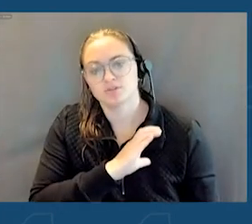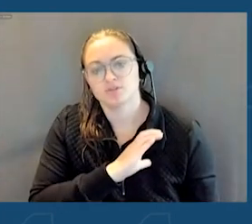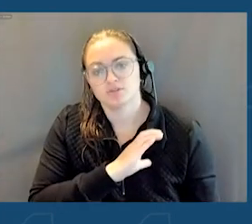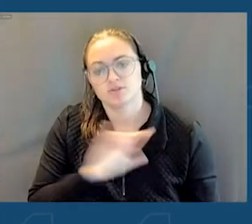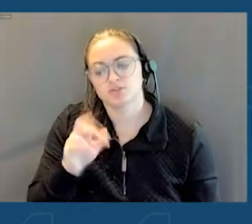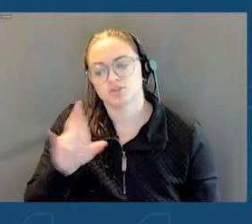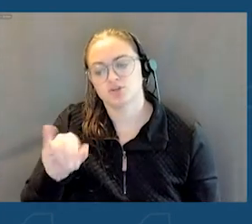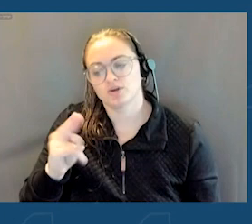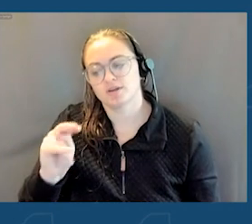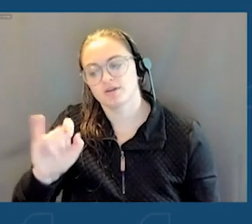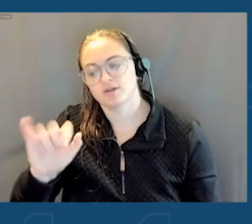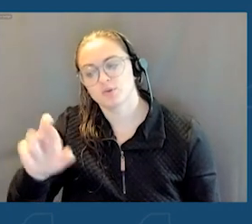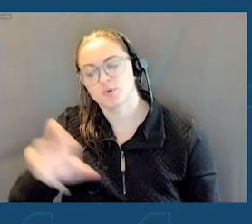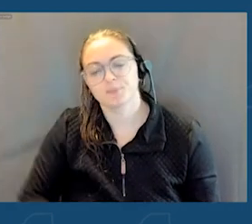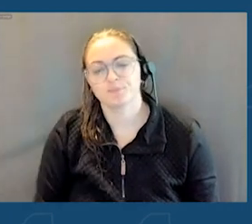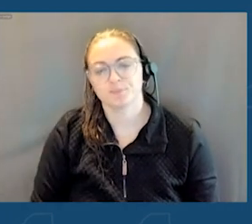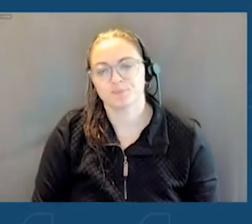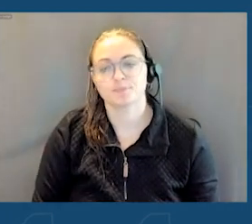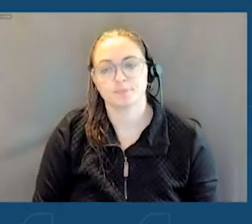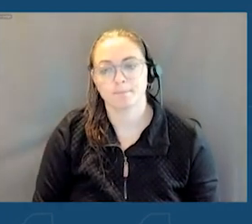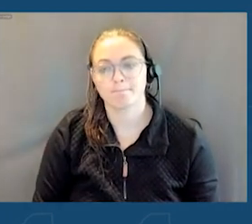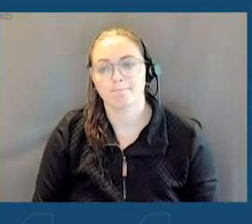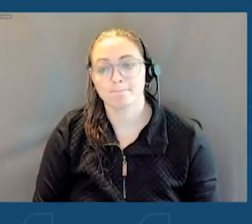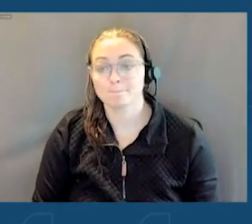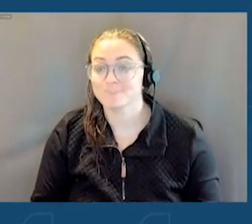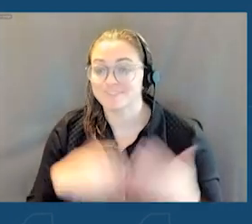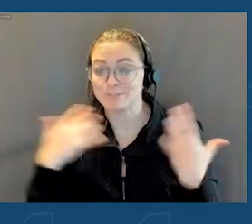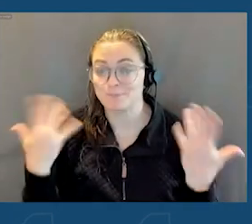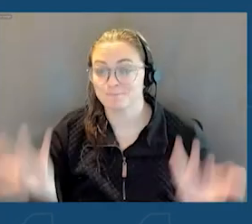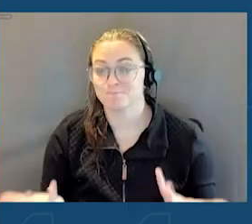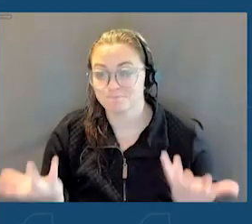Nadler. So,